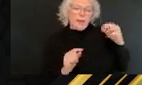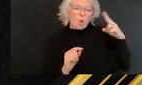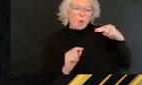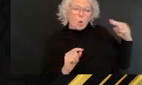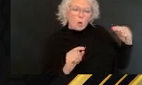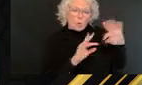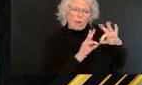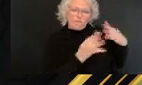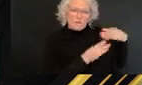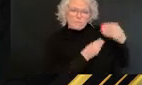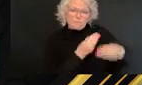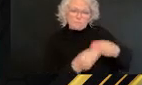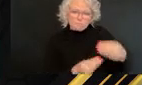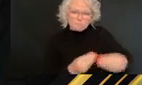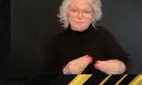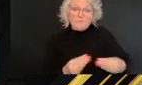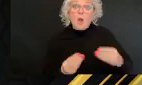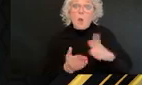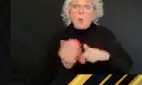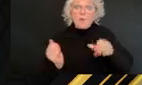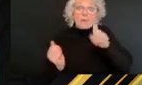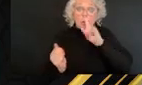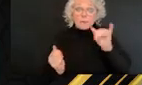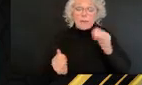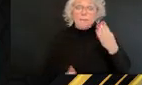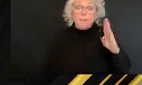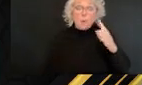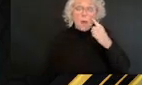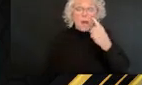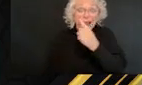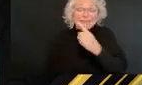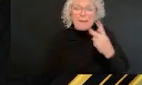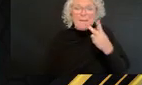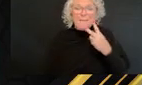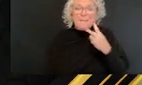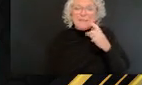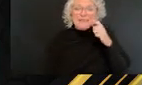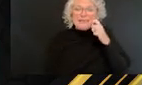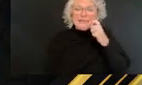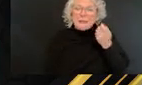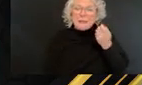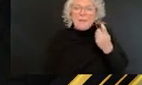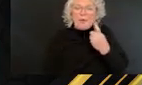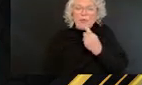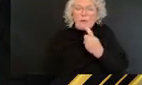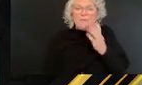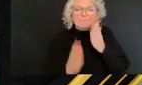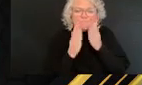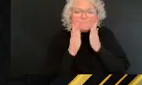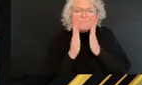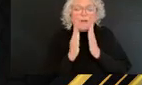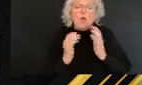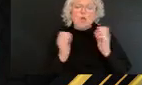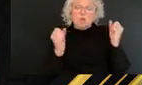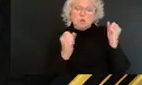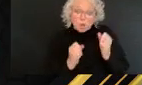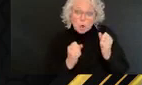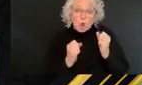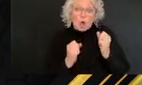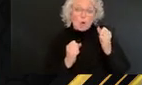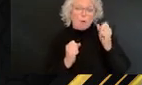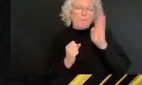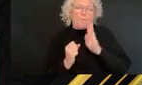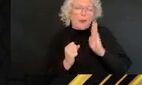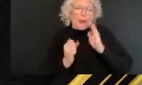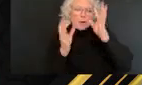Norway. Indicating those roots visually, I have blue eyes, pinkish tan skin with a red undertone, and dark brown hair.